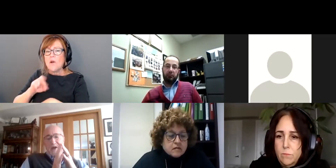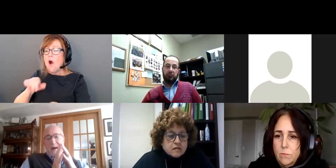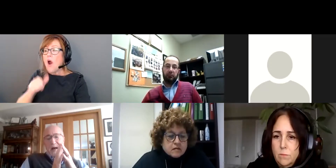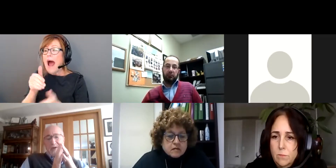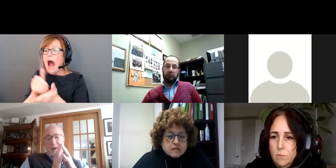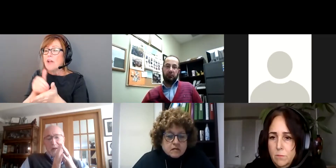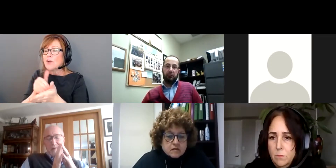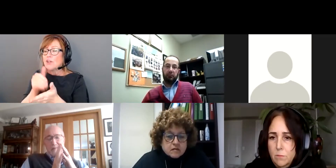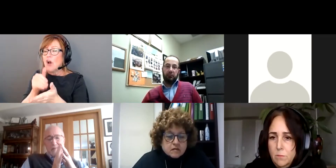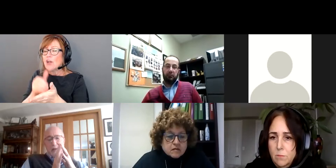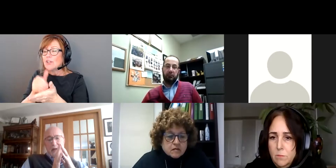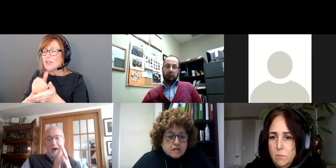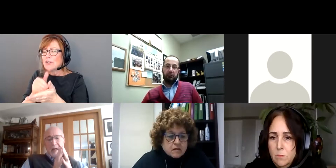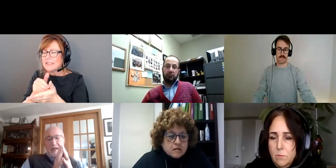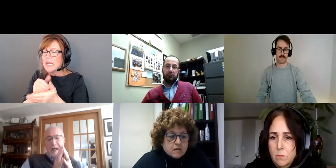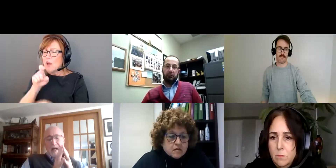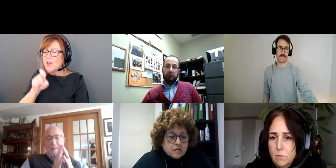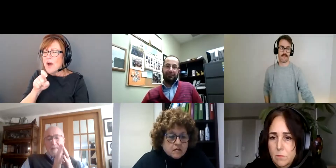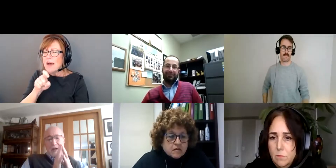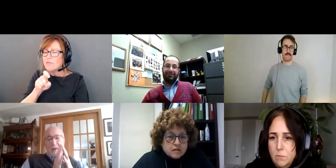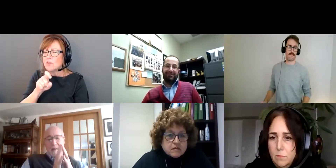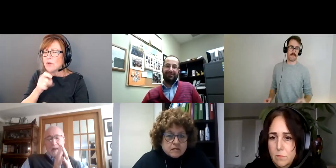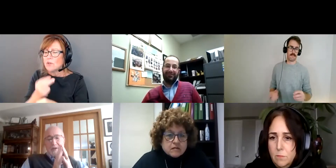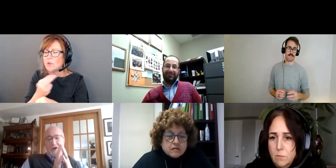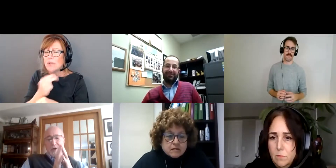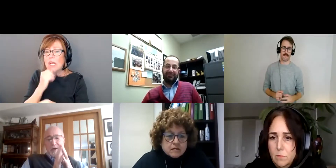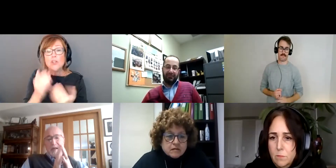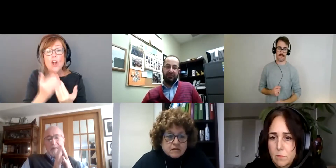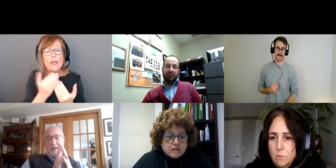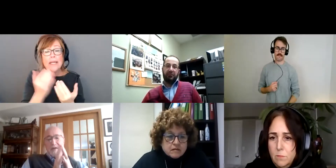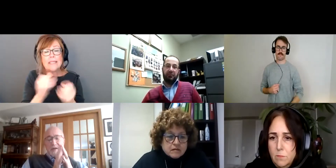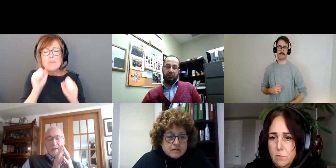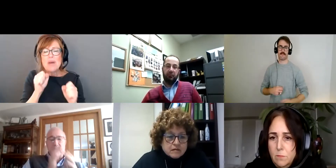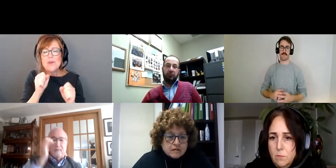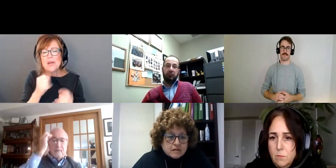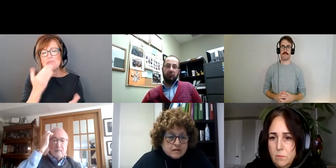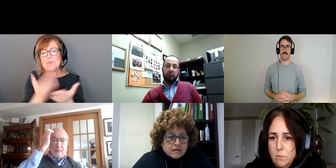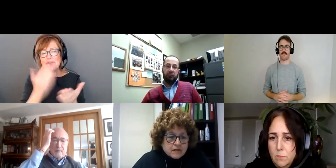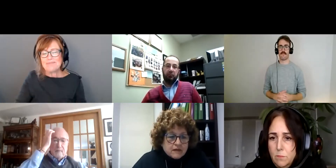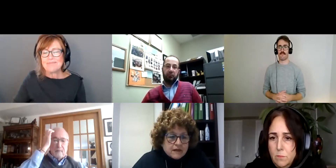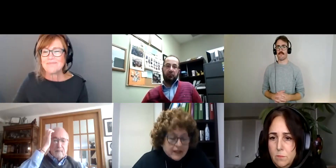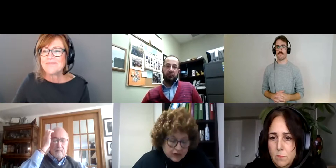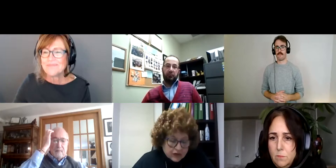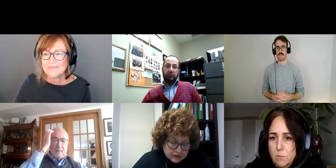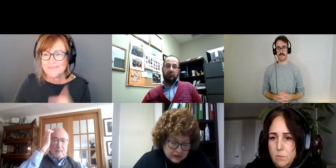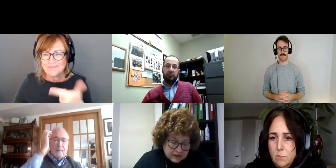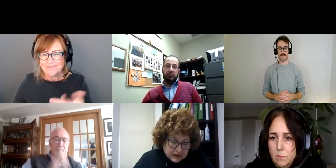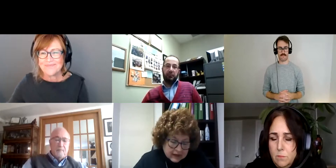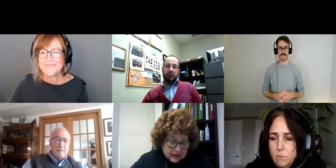provide feedback as well. Not easy, but you may be able to show it in some cases. Thank